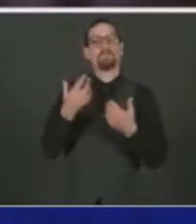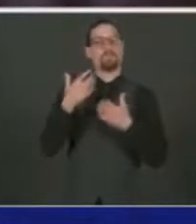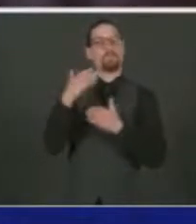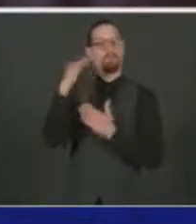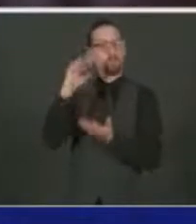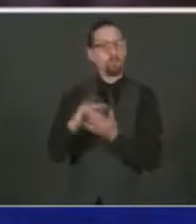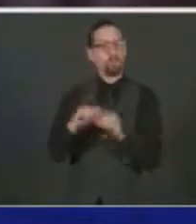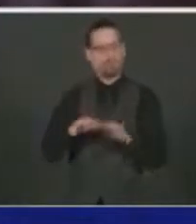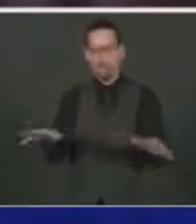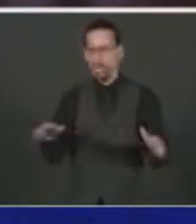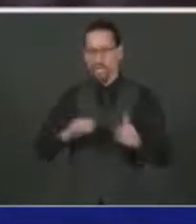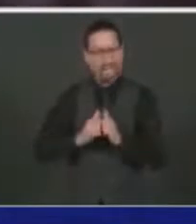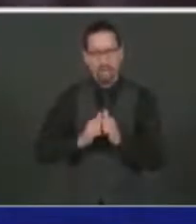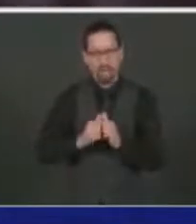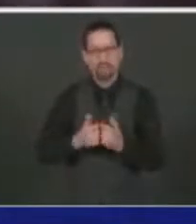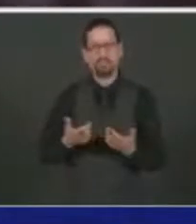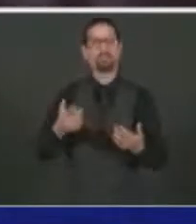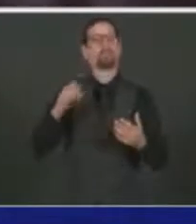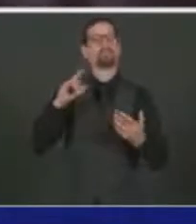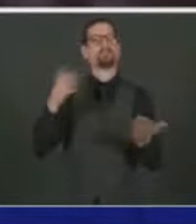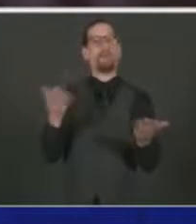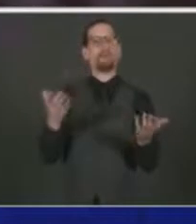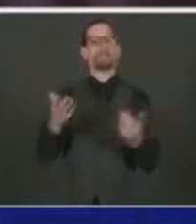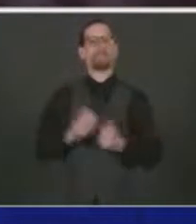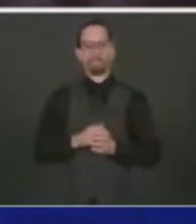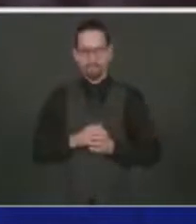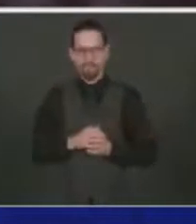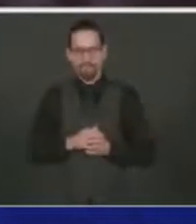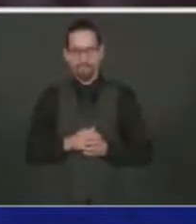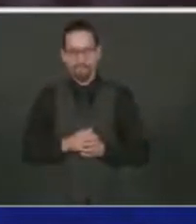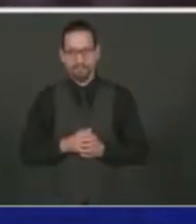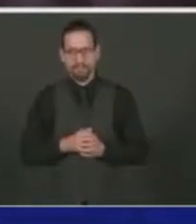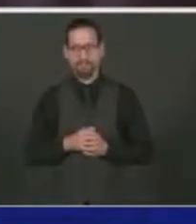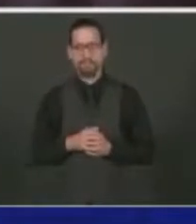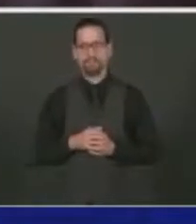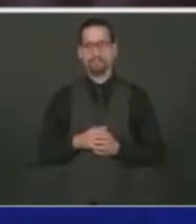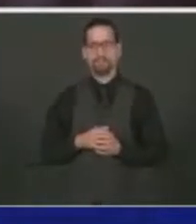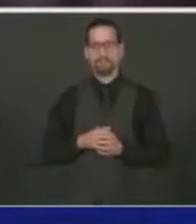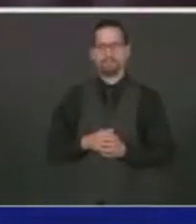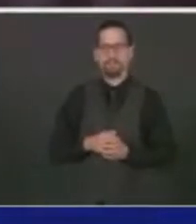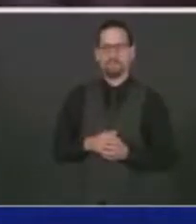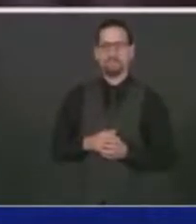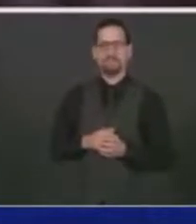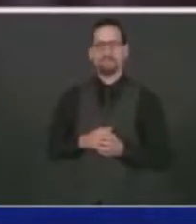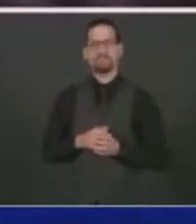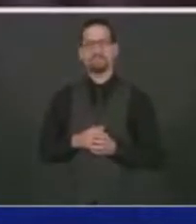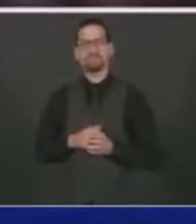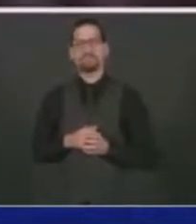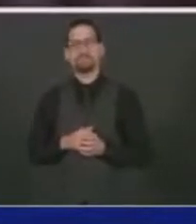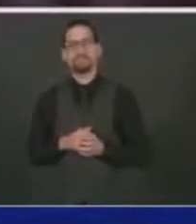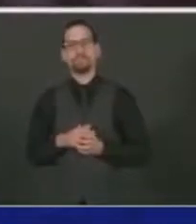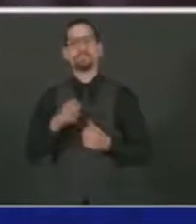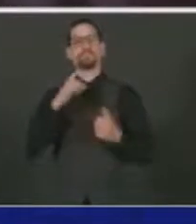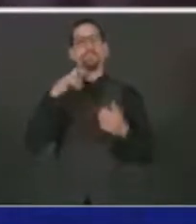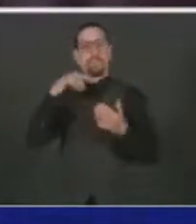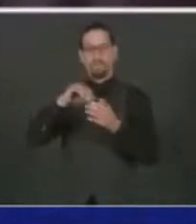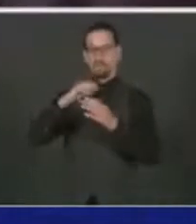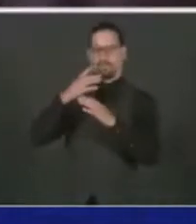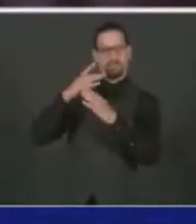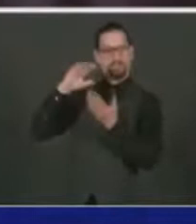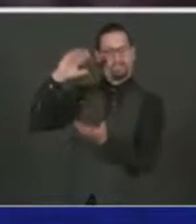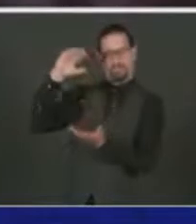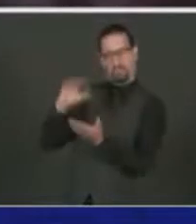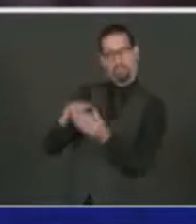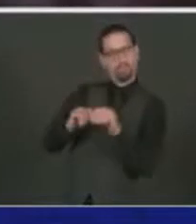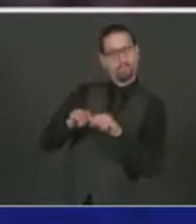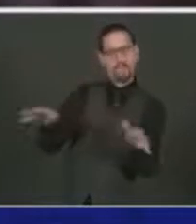COVID-19 simply means then the chances of even having to deal with multi-system inflammatory